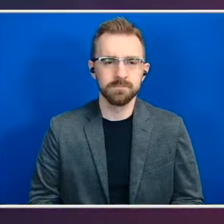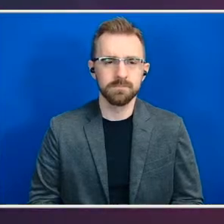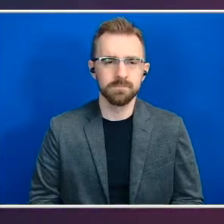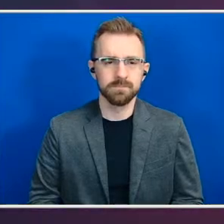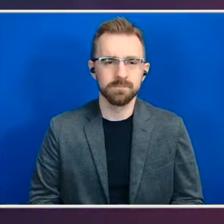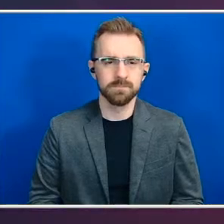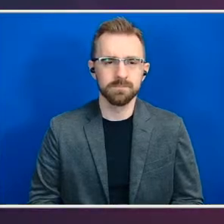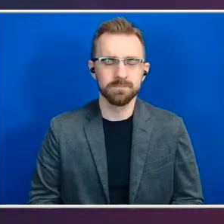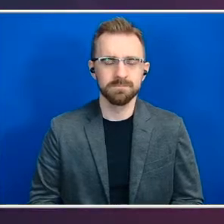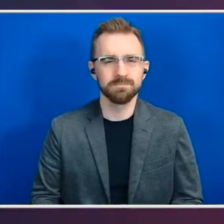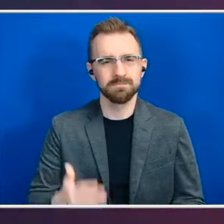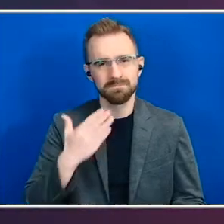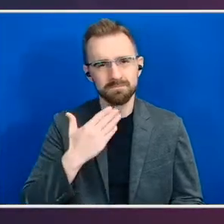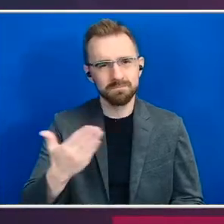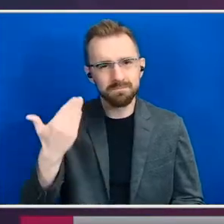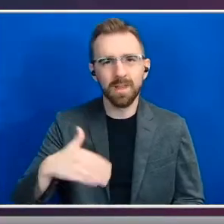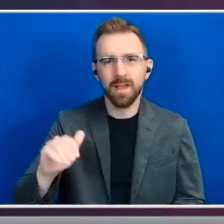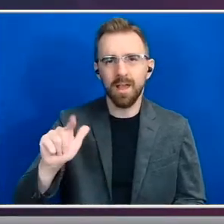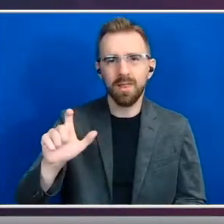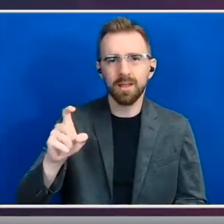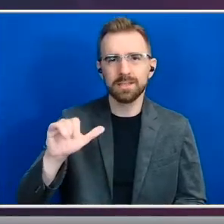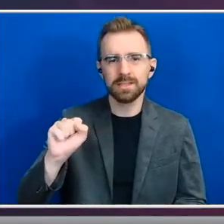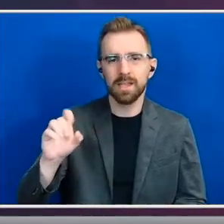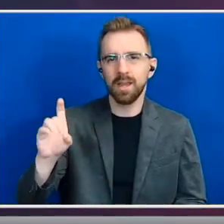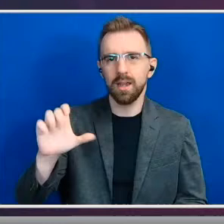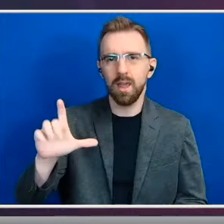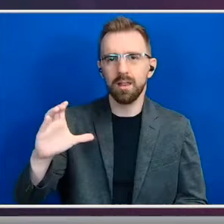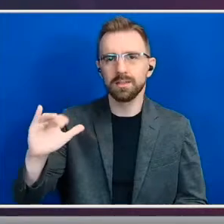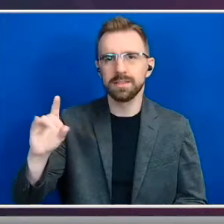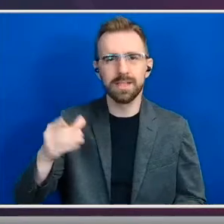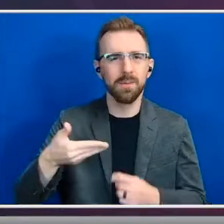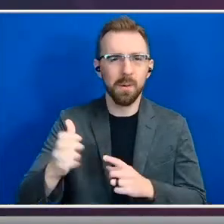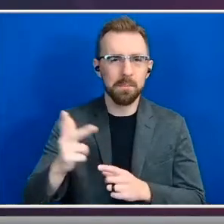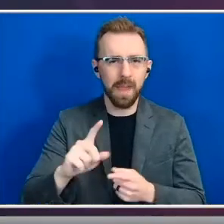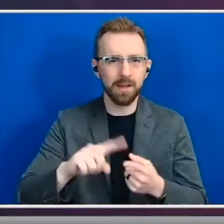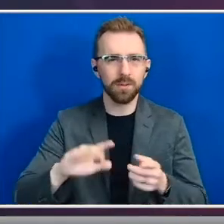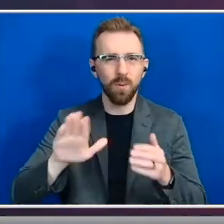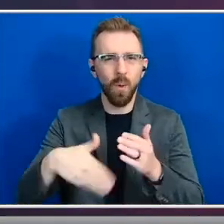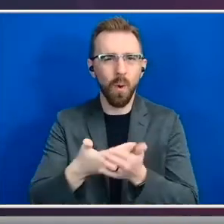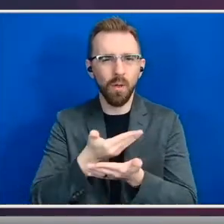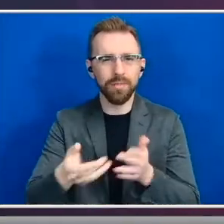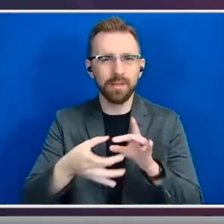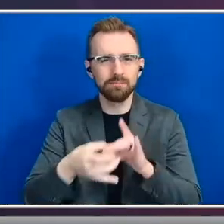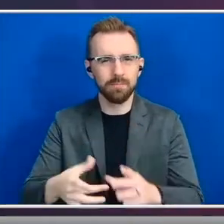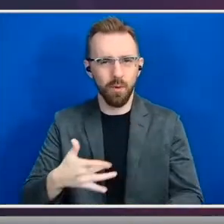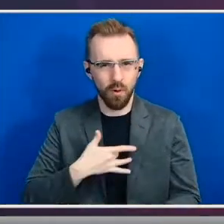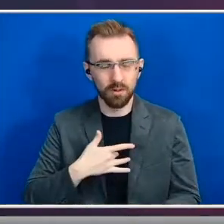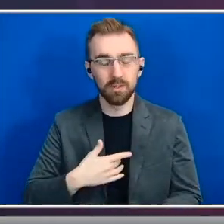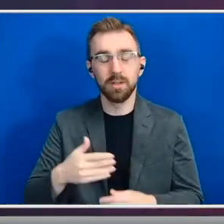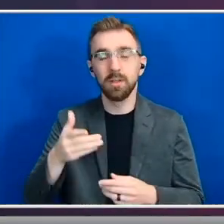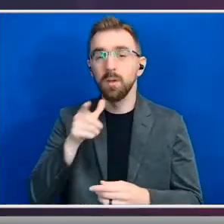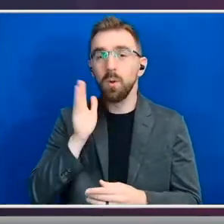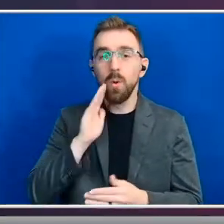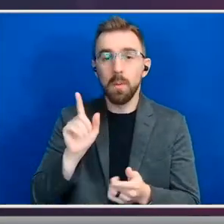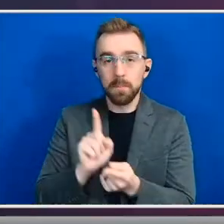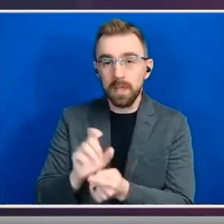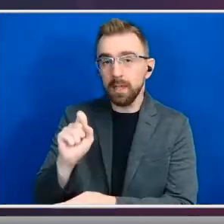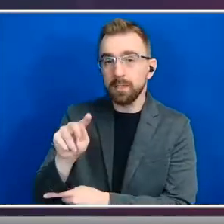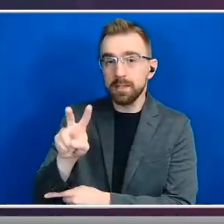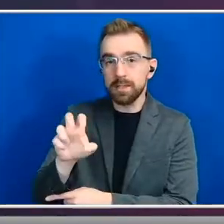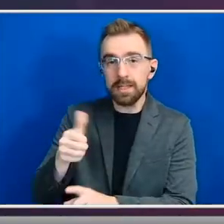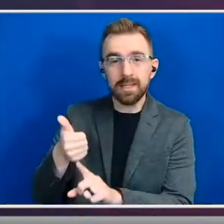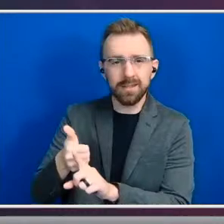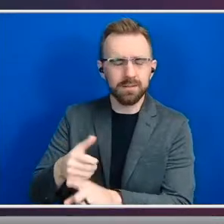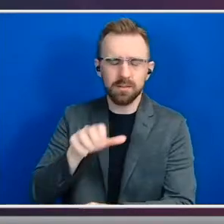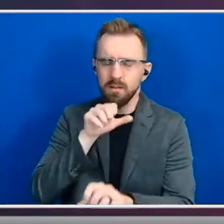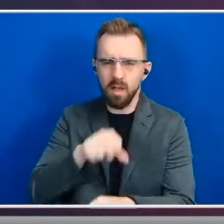Good morning, I'm Alexis Del Cid. Welcome back to All Things Heart. The man you're about to meet, Steve Oberhelman, loves to bowl. And if you've